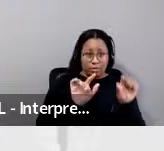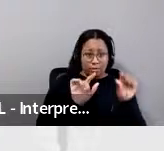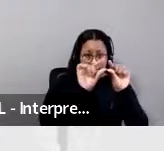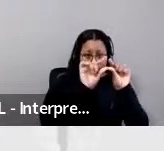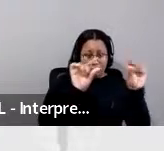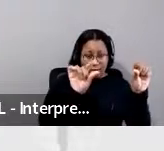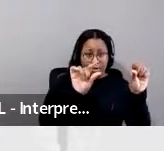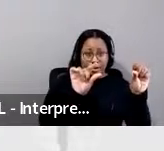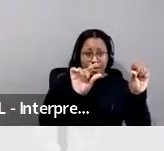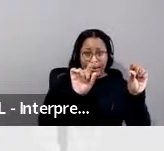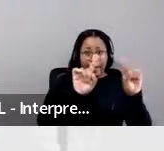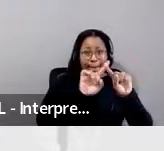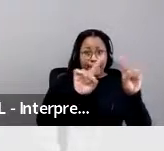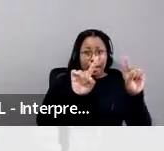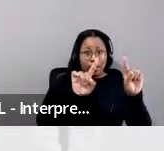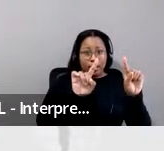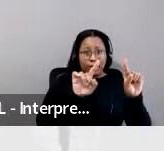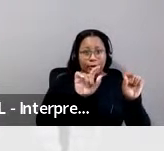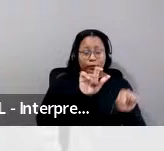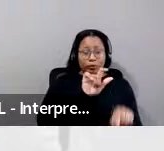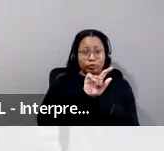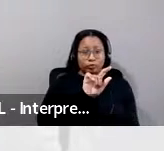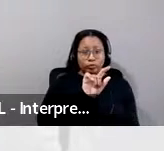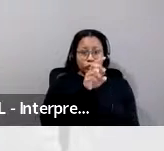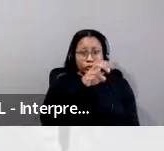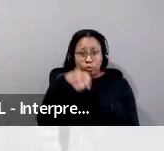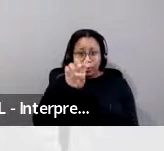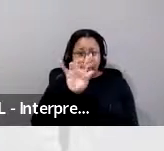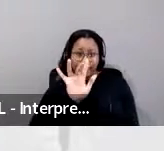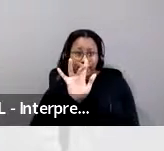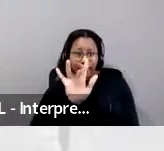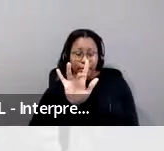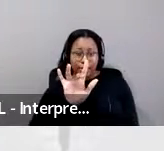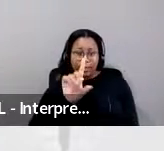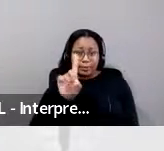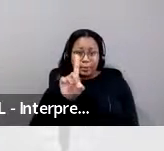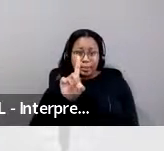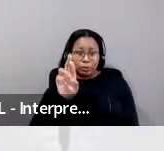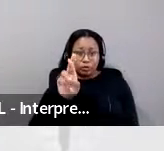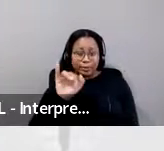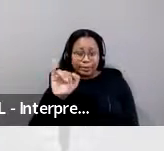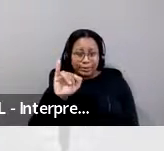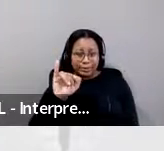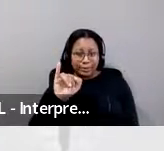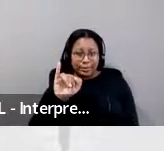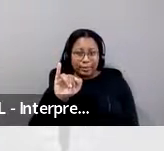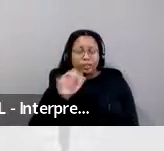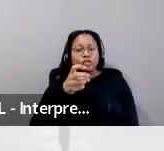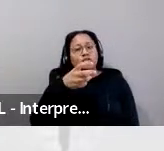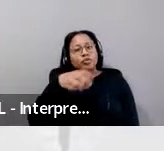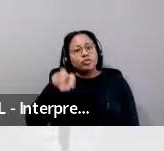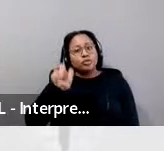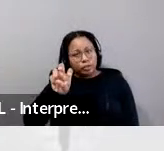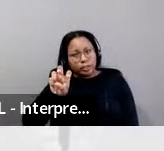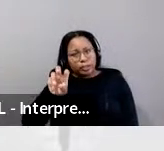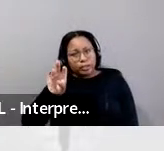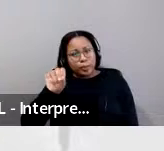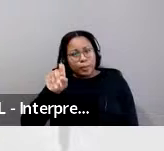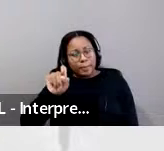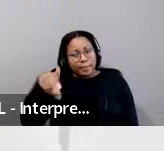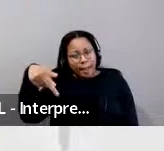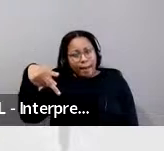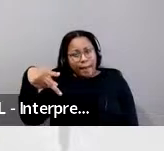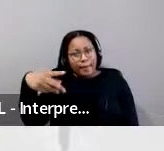on the Displacement Risk Index button, it would toggle you to this map, which is showing our